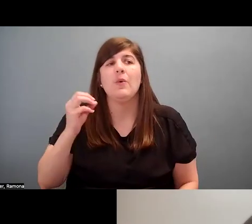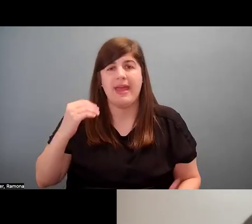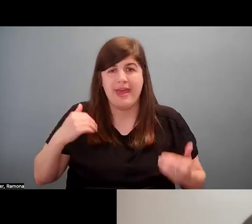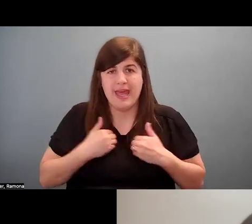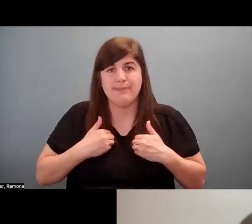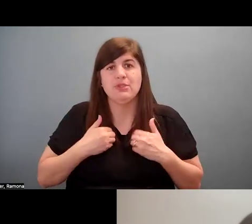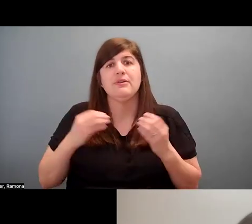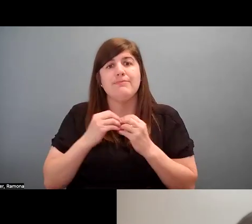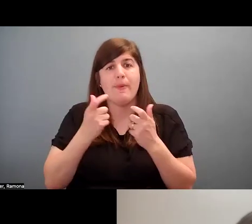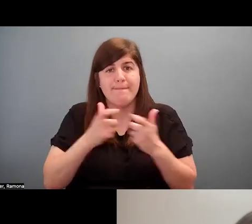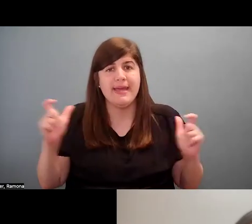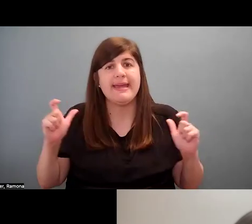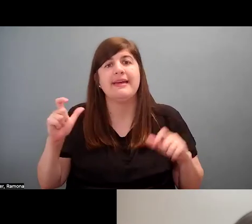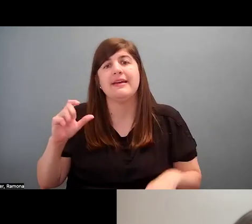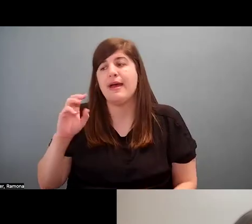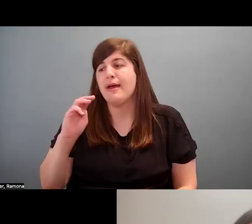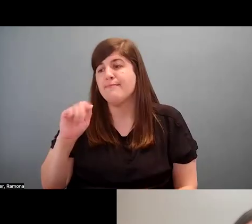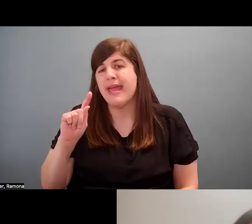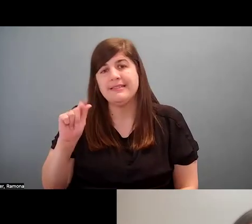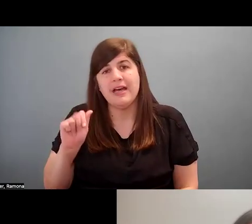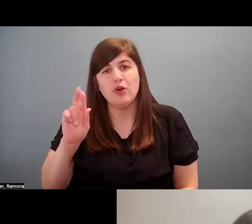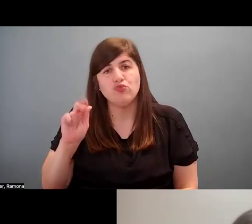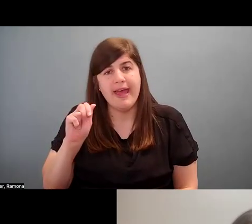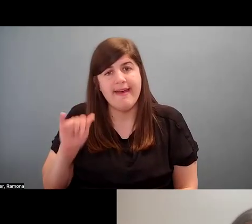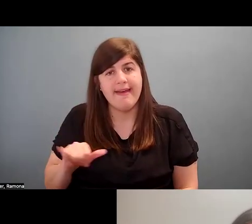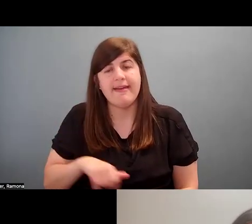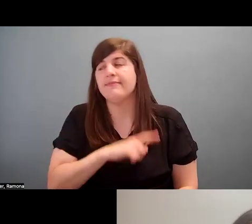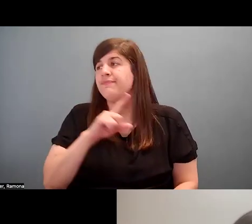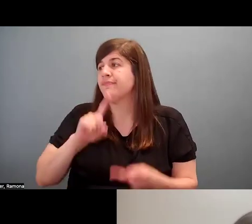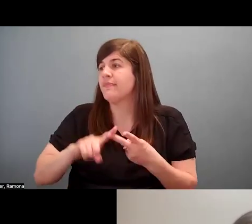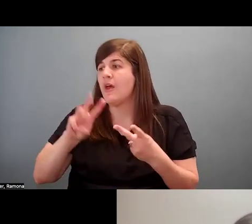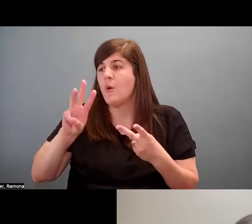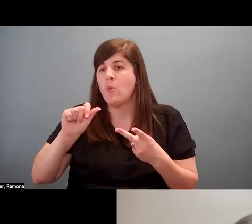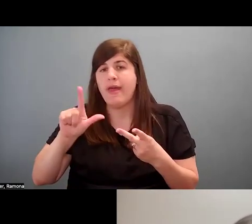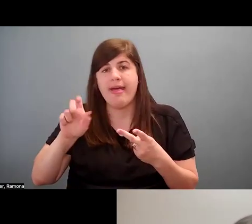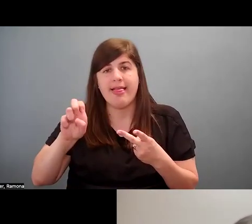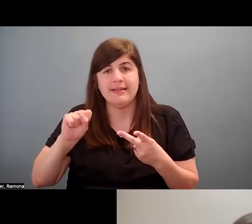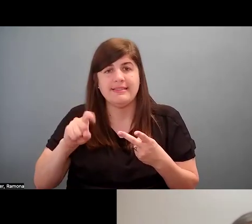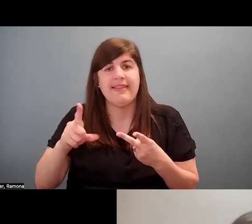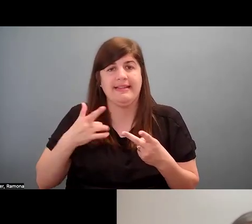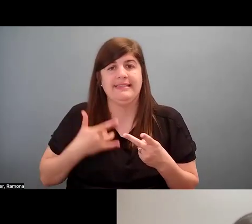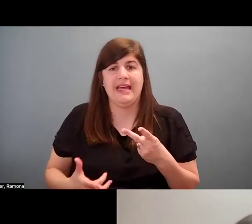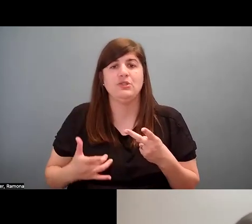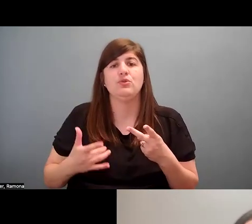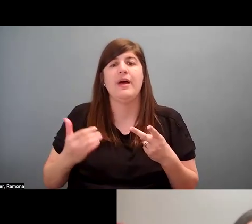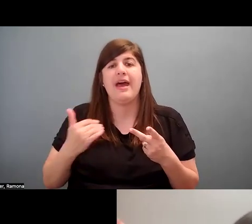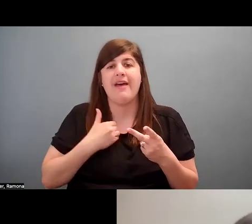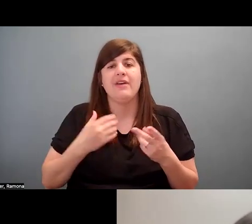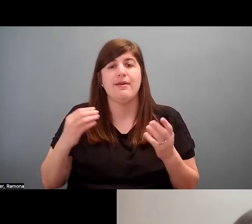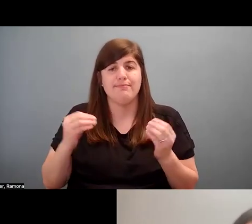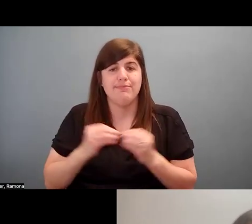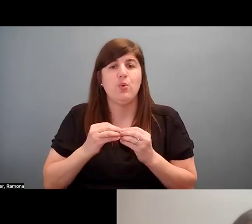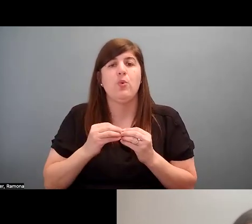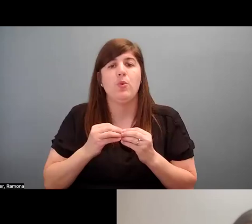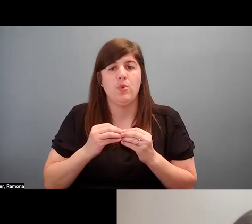that are bigger, like manta rays or whales, they tend to kind Flat, of have